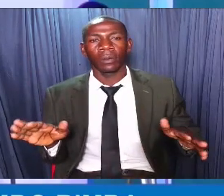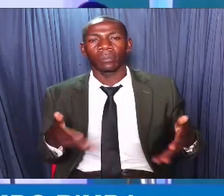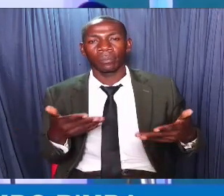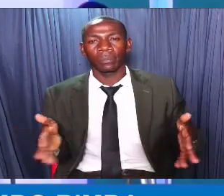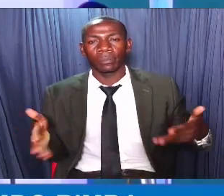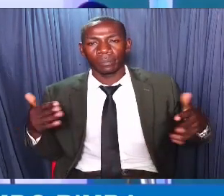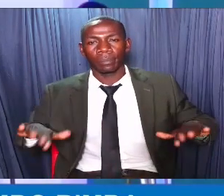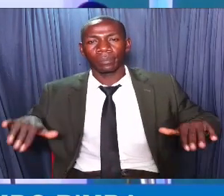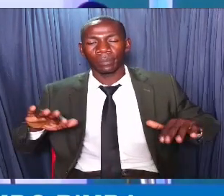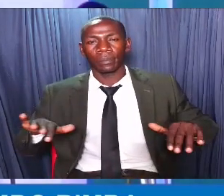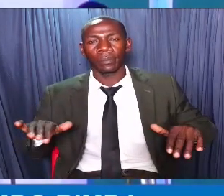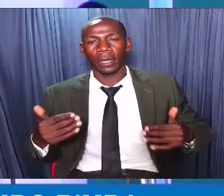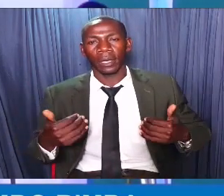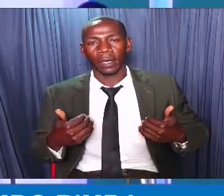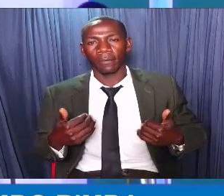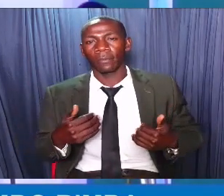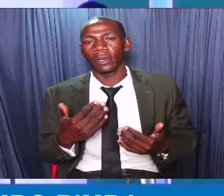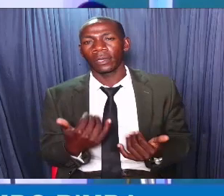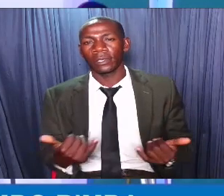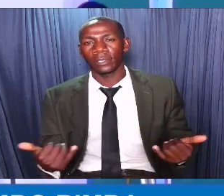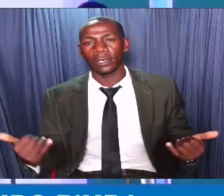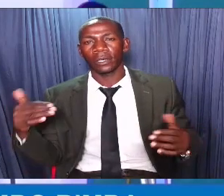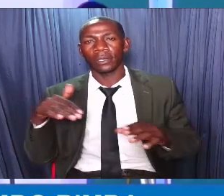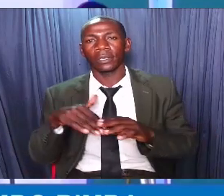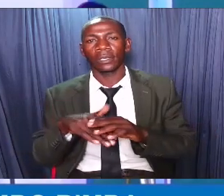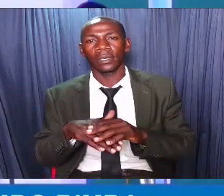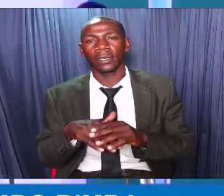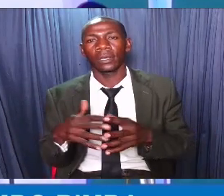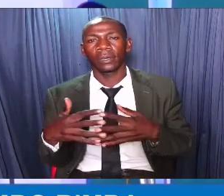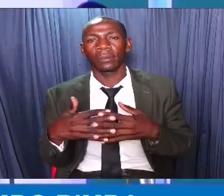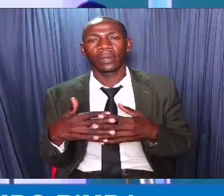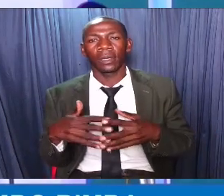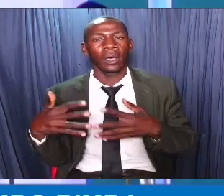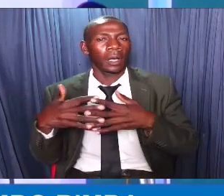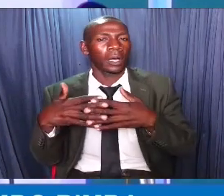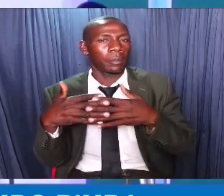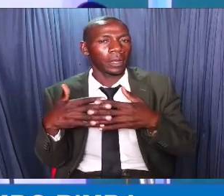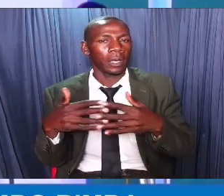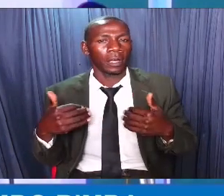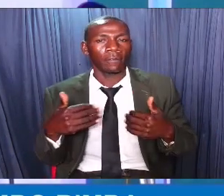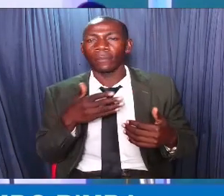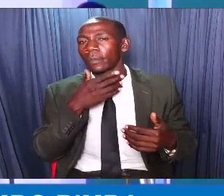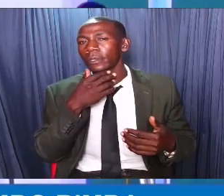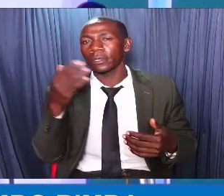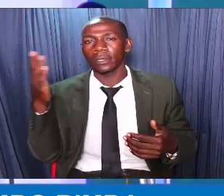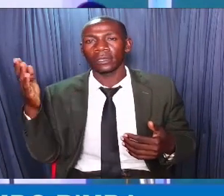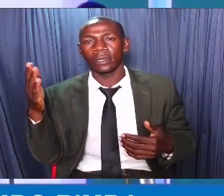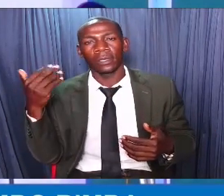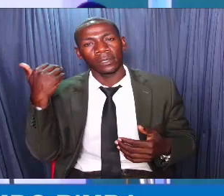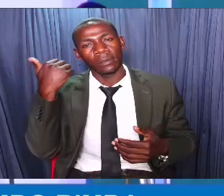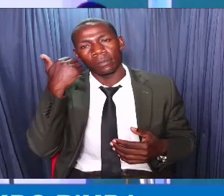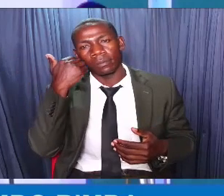know Busia. Anasema na mwanangu uko America. Kwa America kuna mwanangu. Have my child in America. Anaumwa na